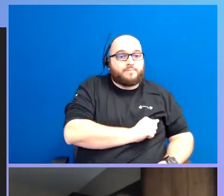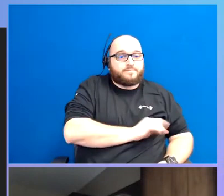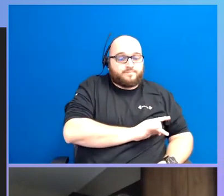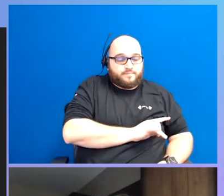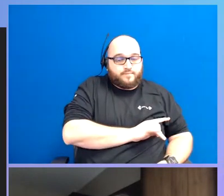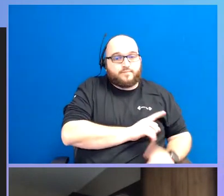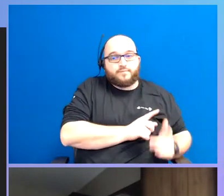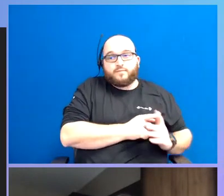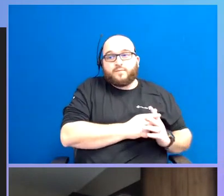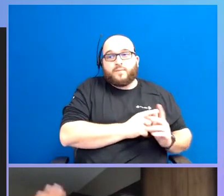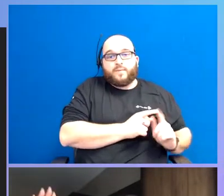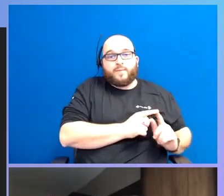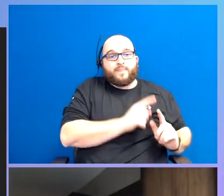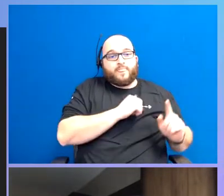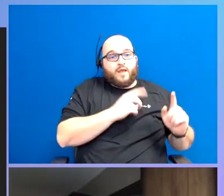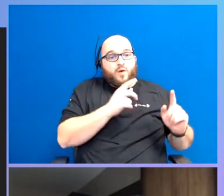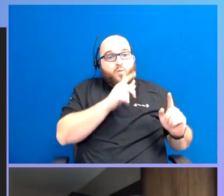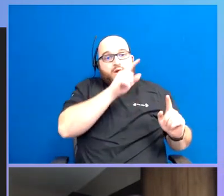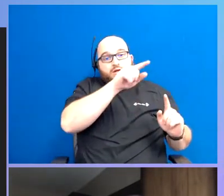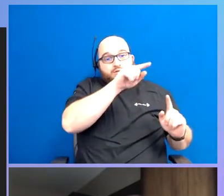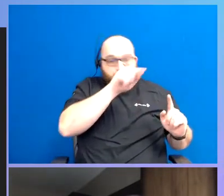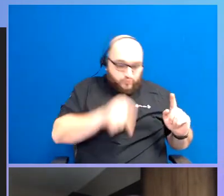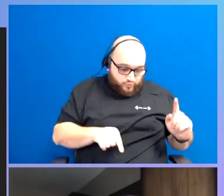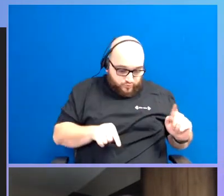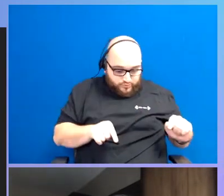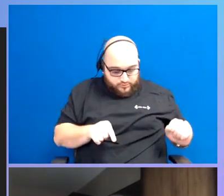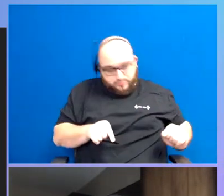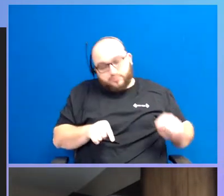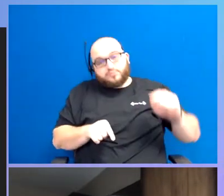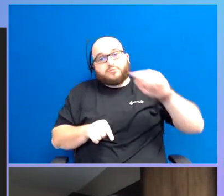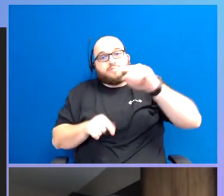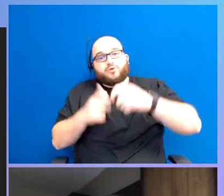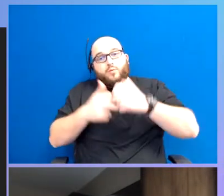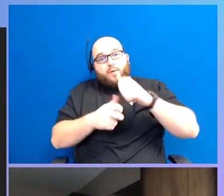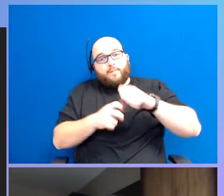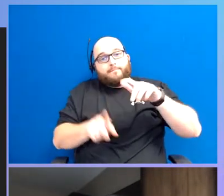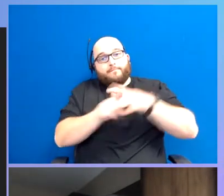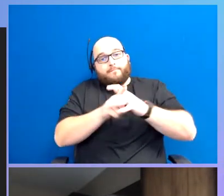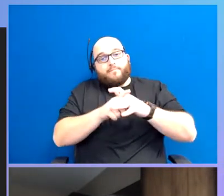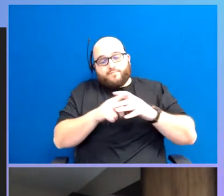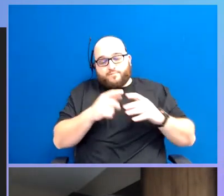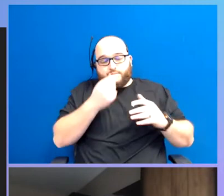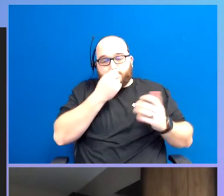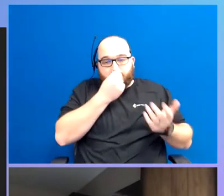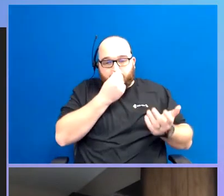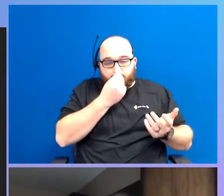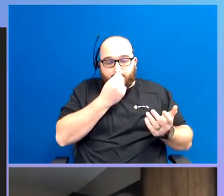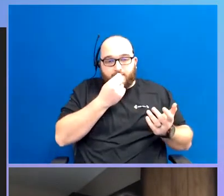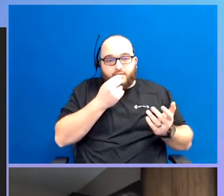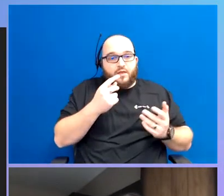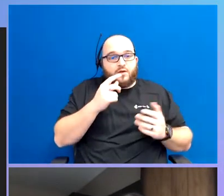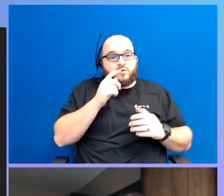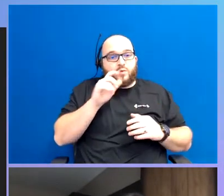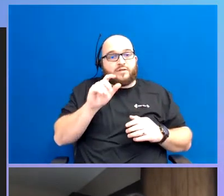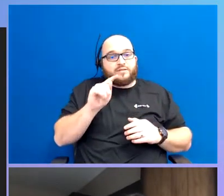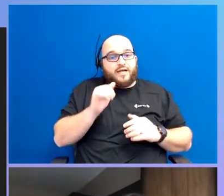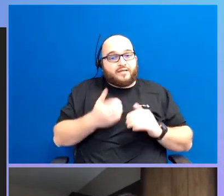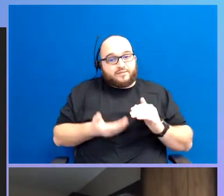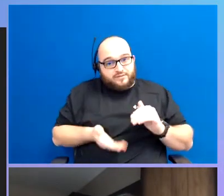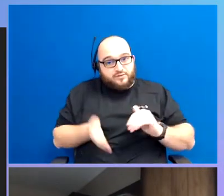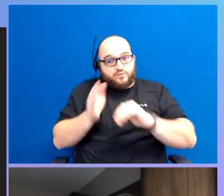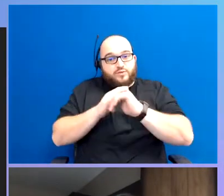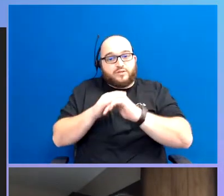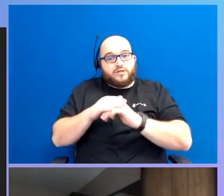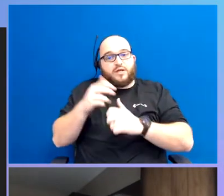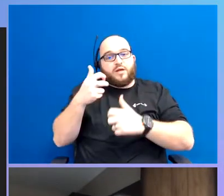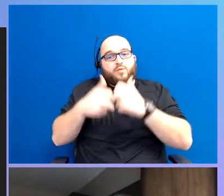the task completion dropped, the issues increased, and vice versa. When task completion increased, the number of